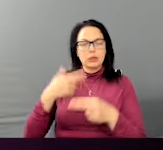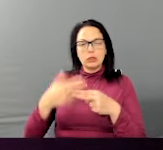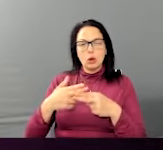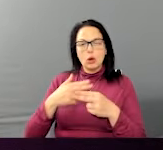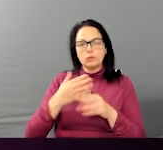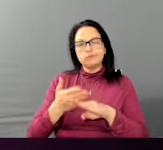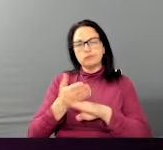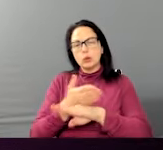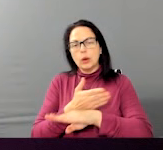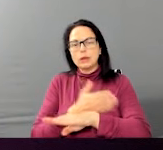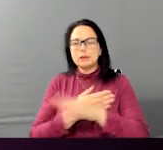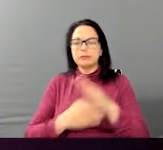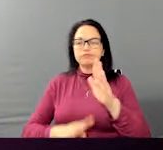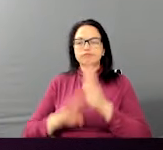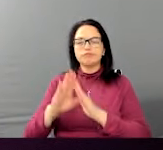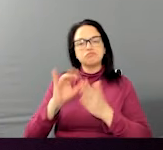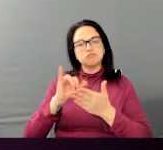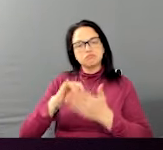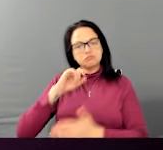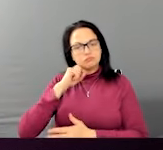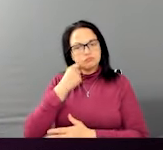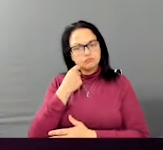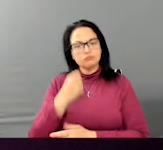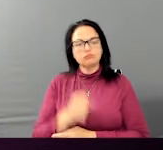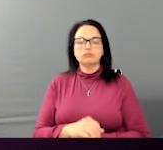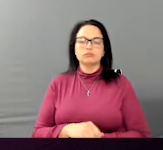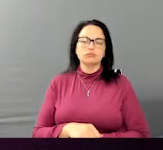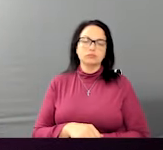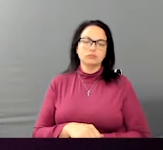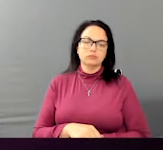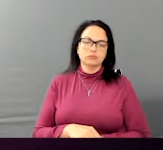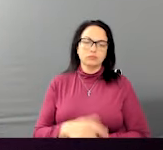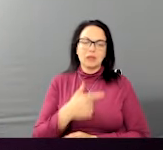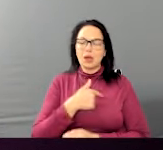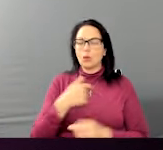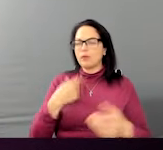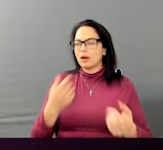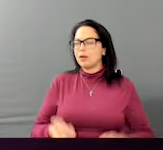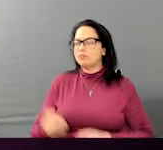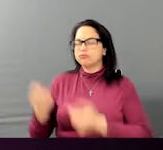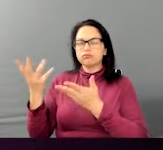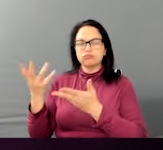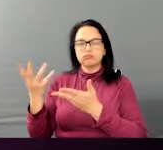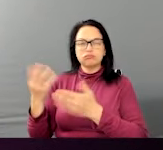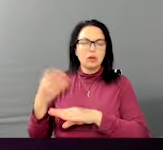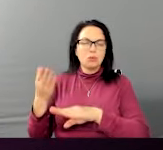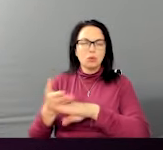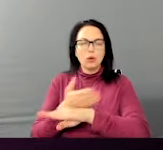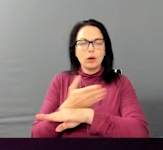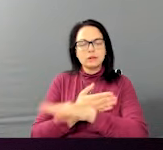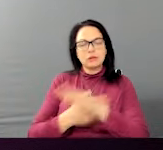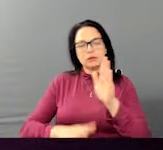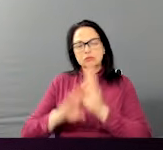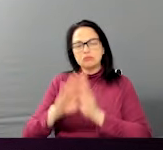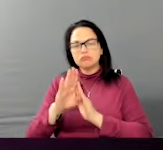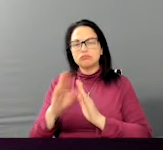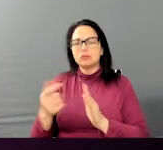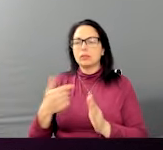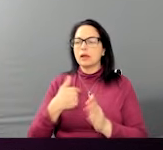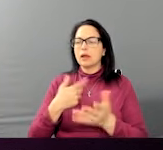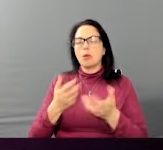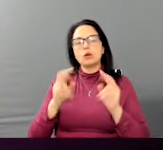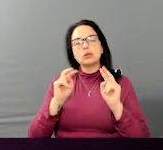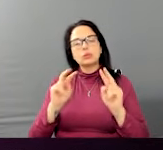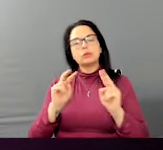It's amazing. It's really, really cool. And we've kind of thrown away progressive enhancement as an industry, and I'd like to see that come